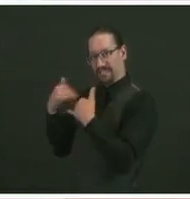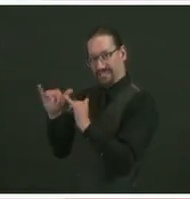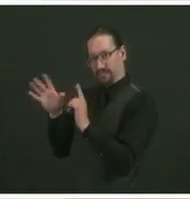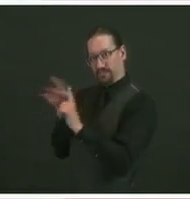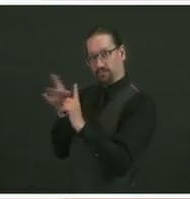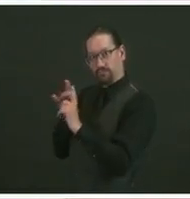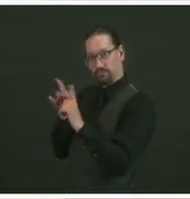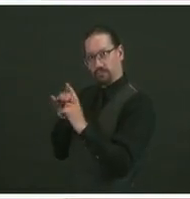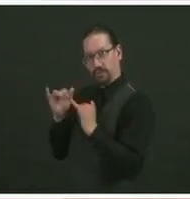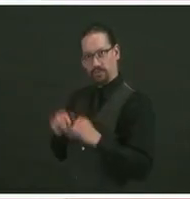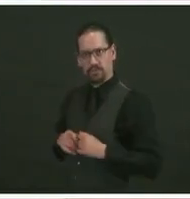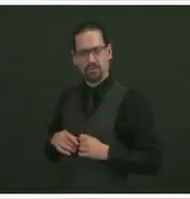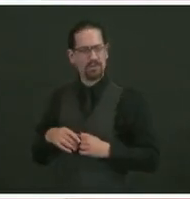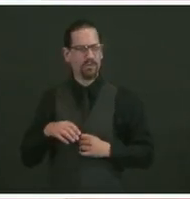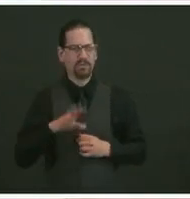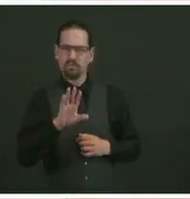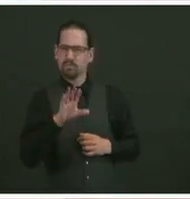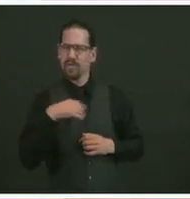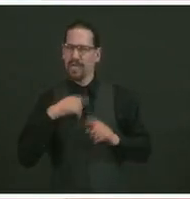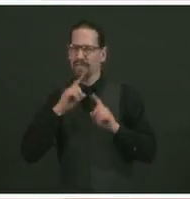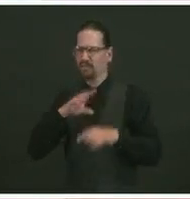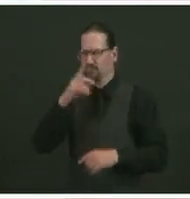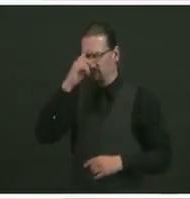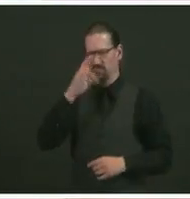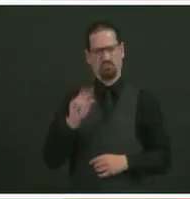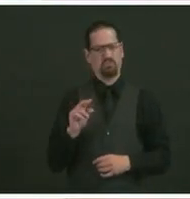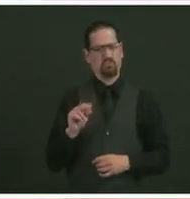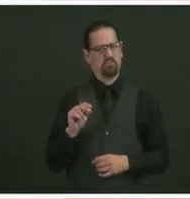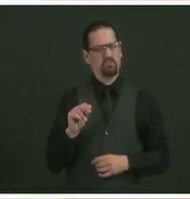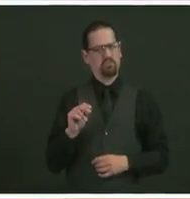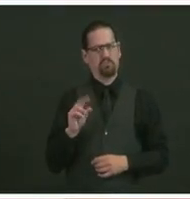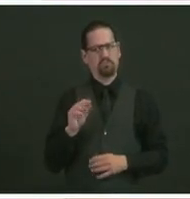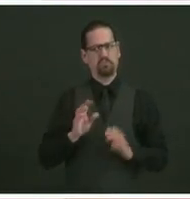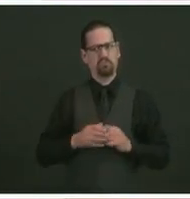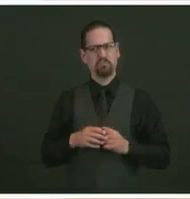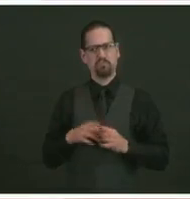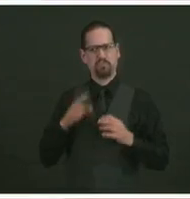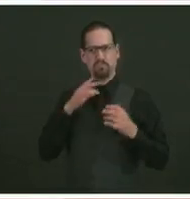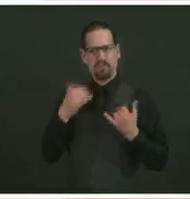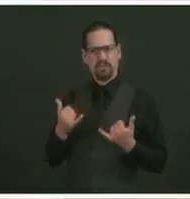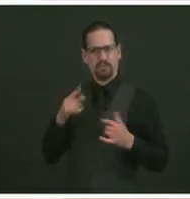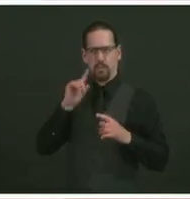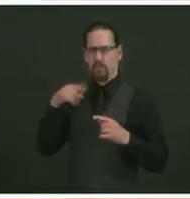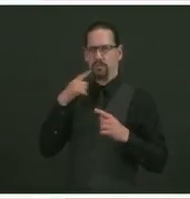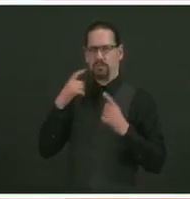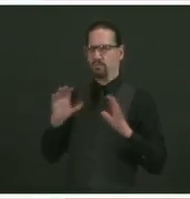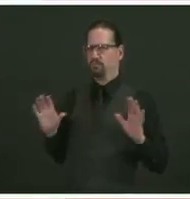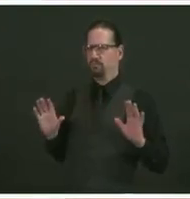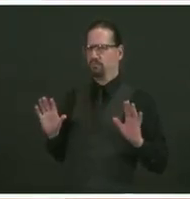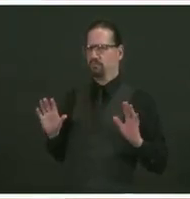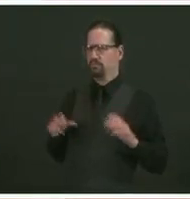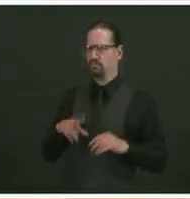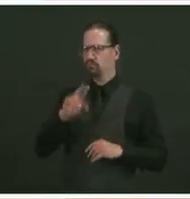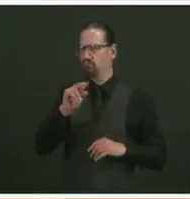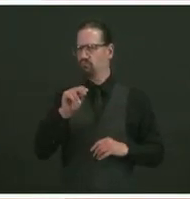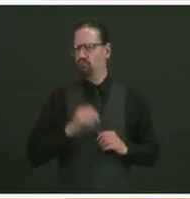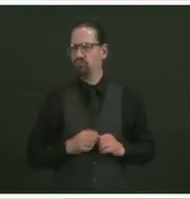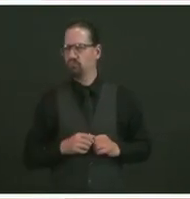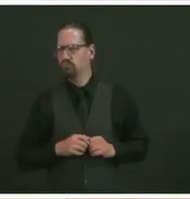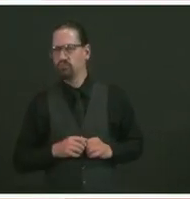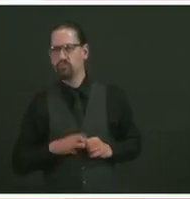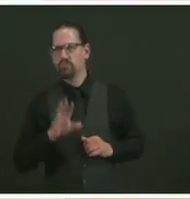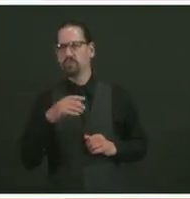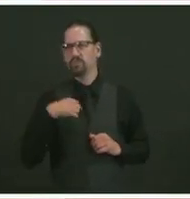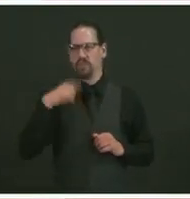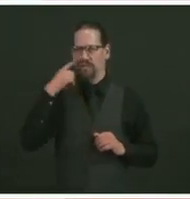visitation was stopped? I think not. Okay. No, I think not. Now you're like testing my memory, but these